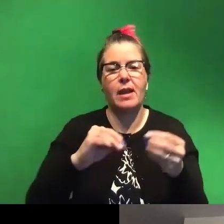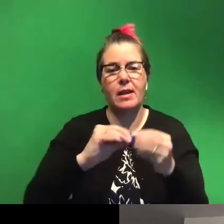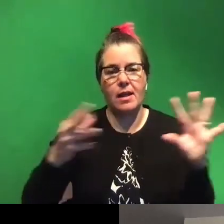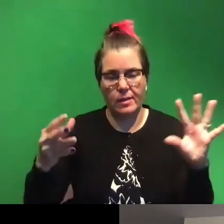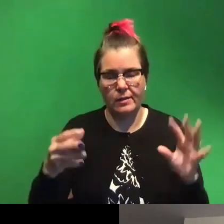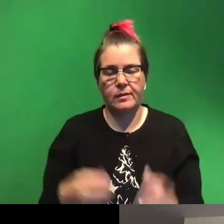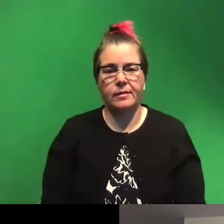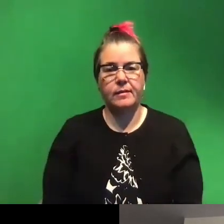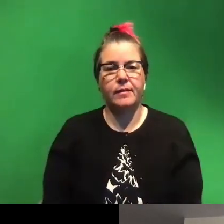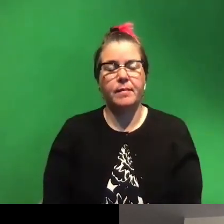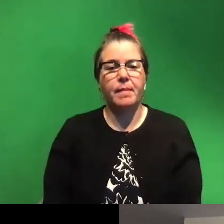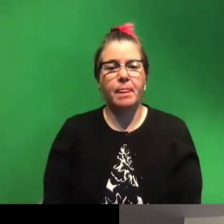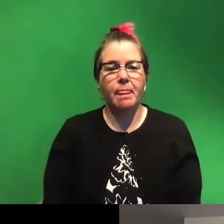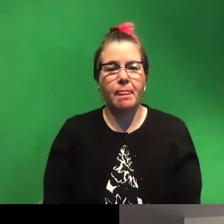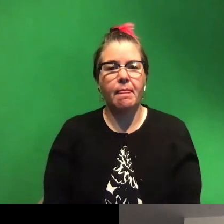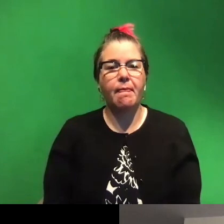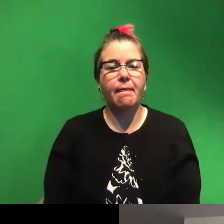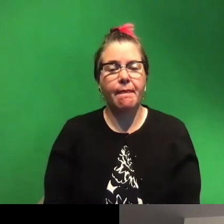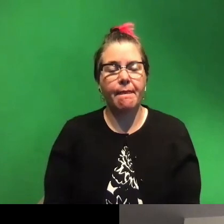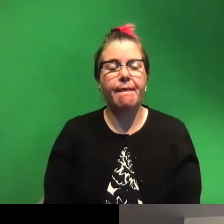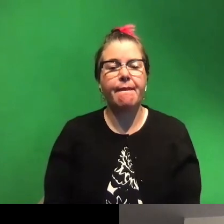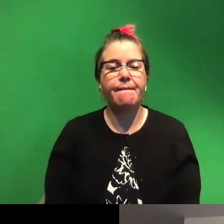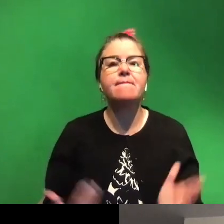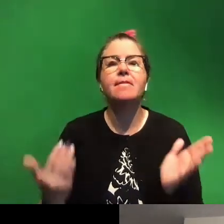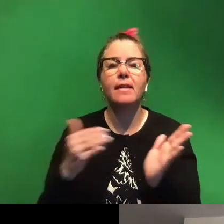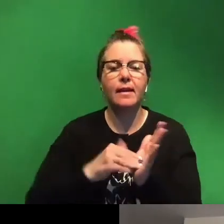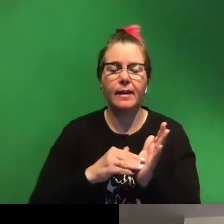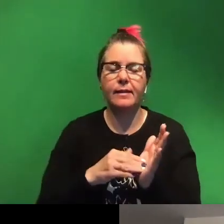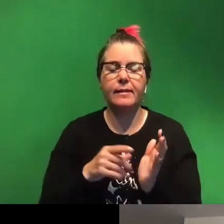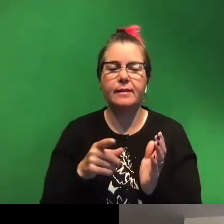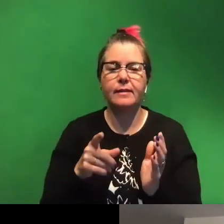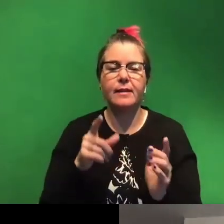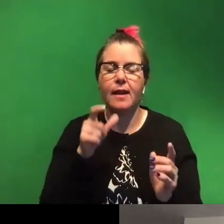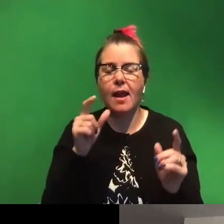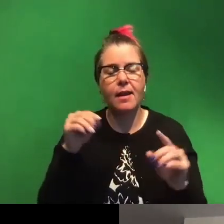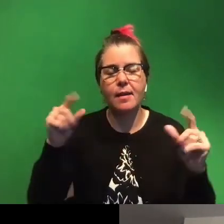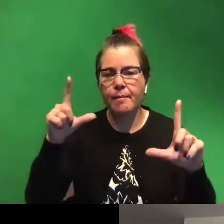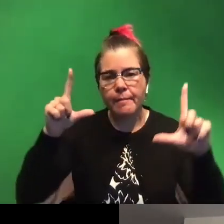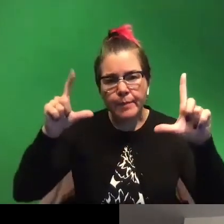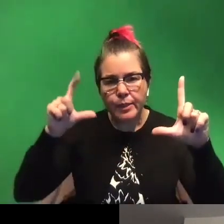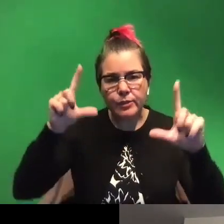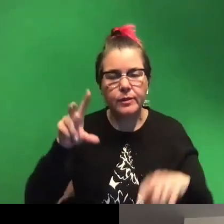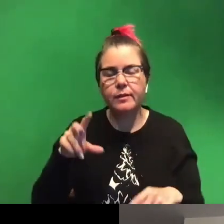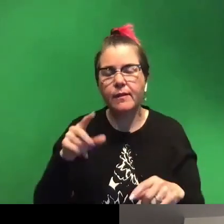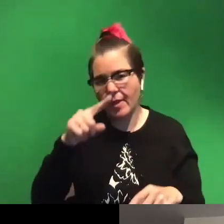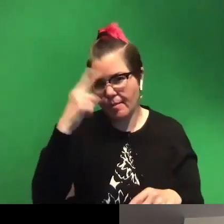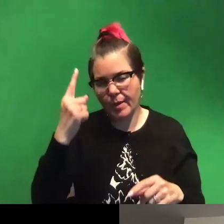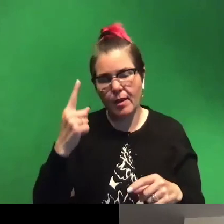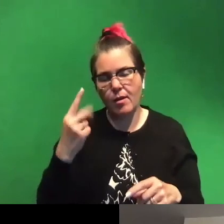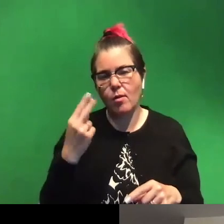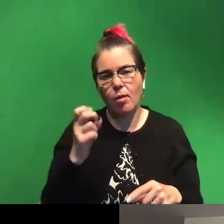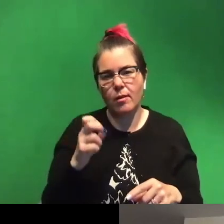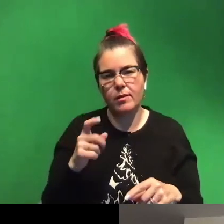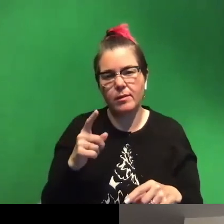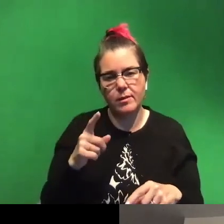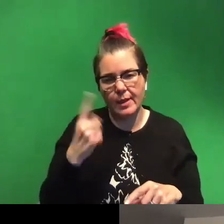saw. And again, they didn't take a picture of the black hole, because you cannot see the black hole is